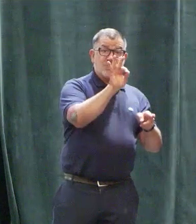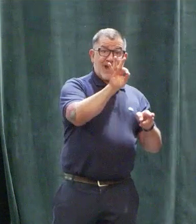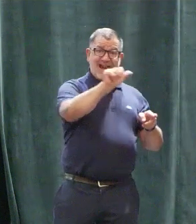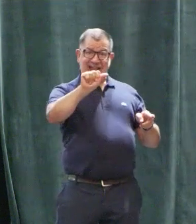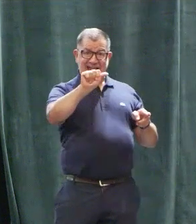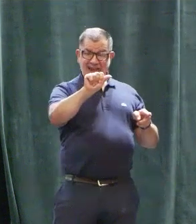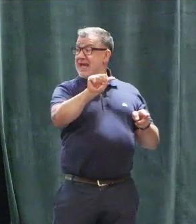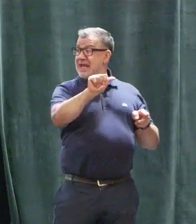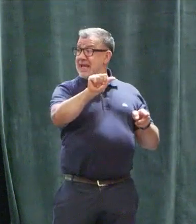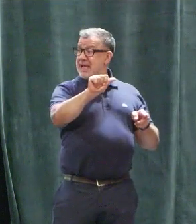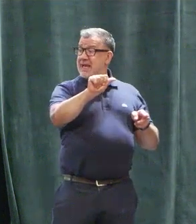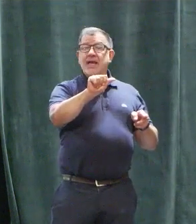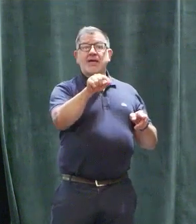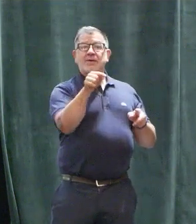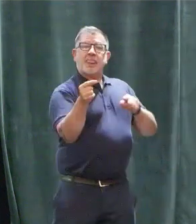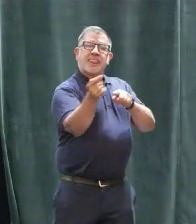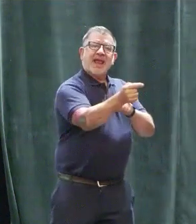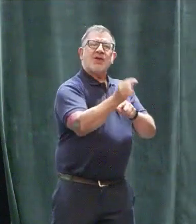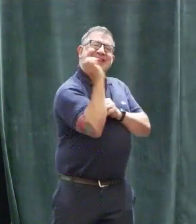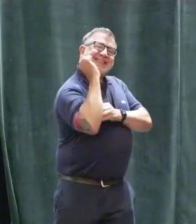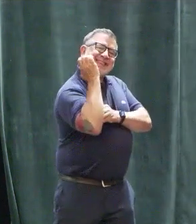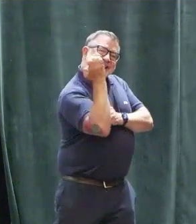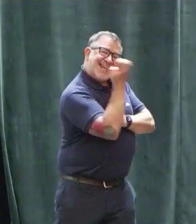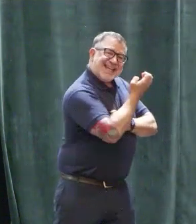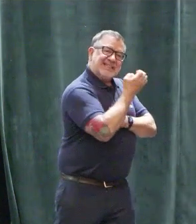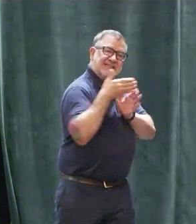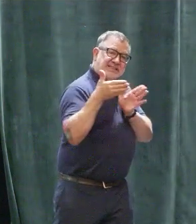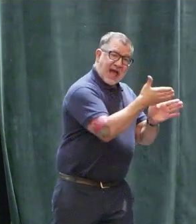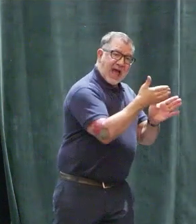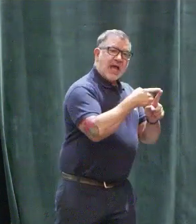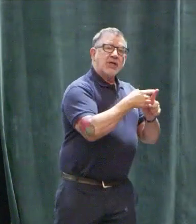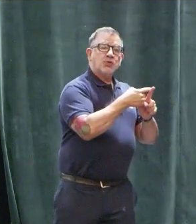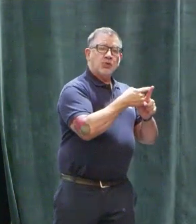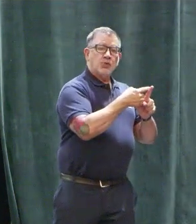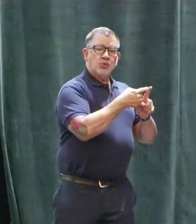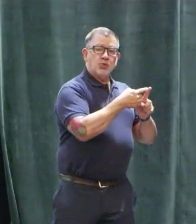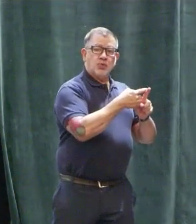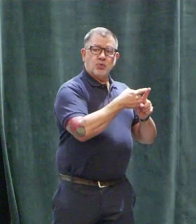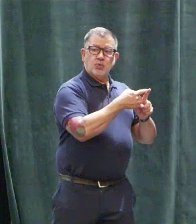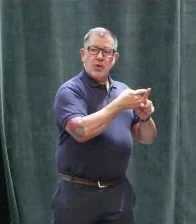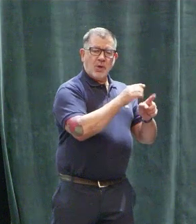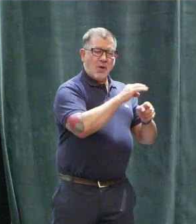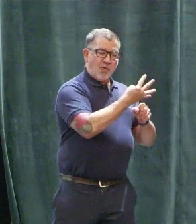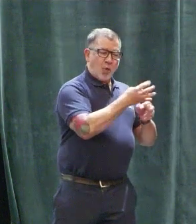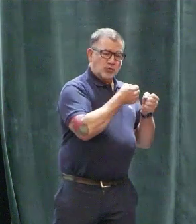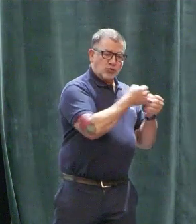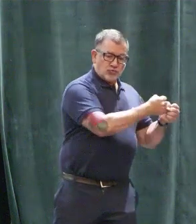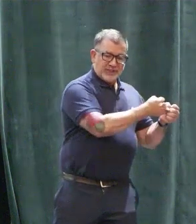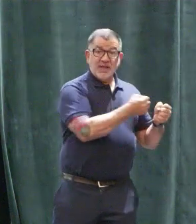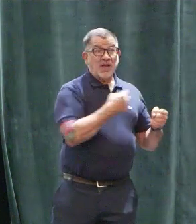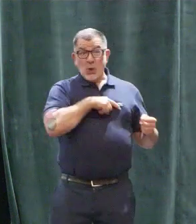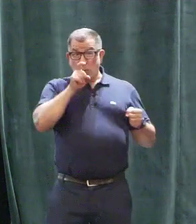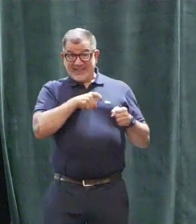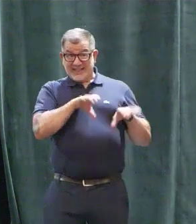up the east side of Route 9A to North Moore Street, and then across to Granite Street. Now, the reason we need to do